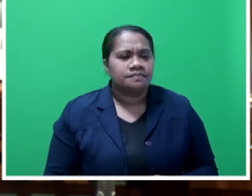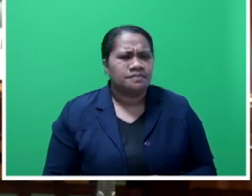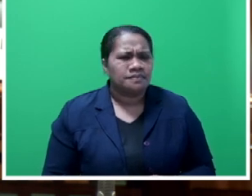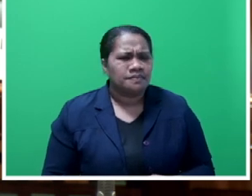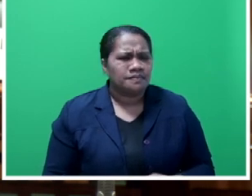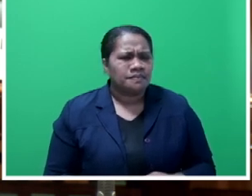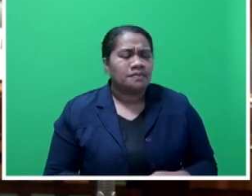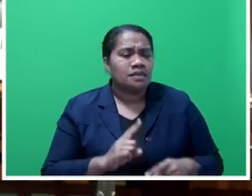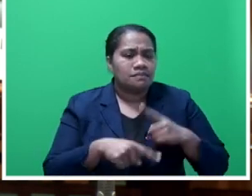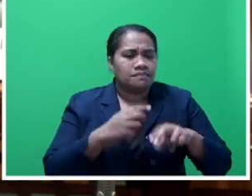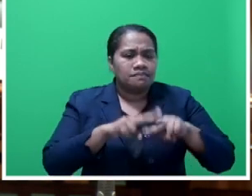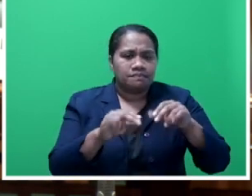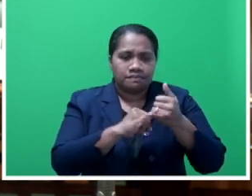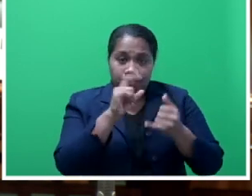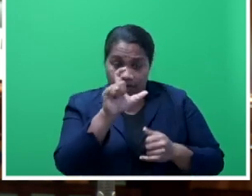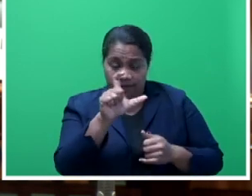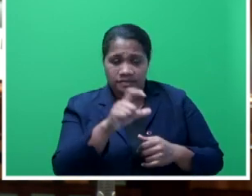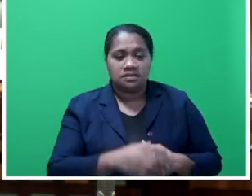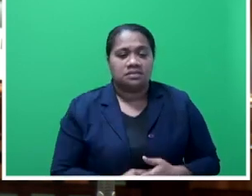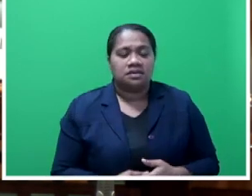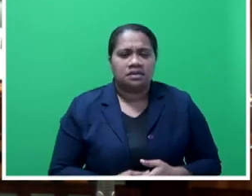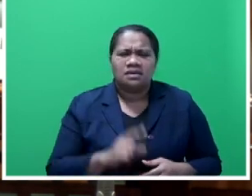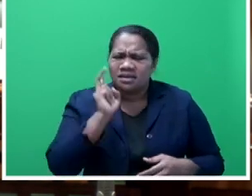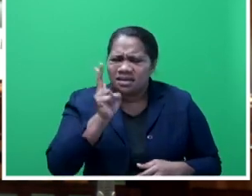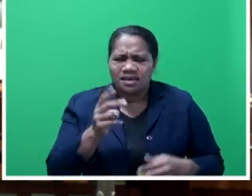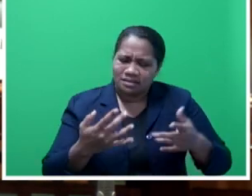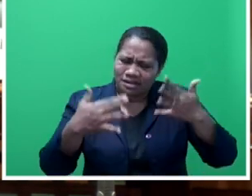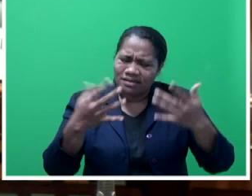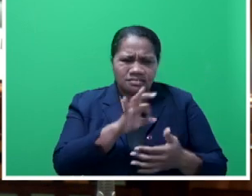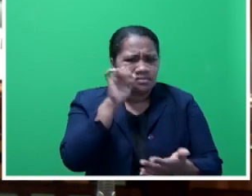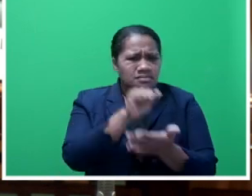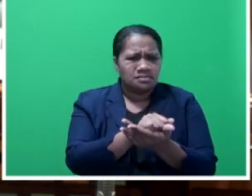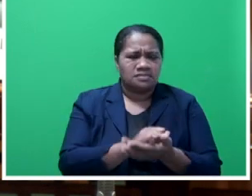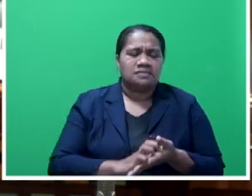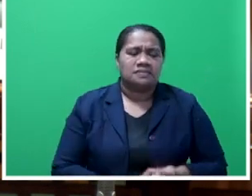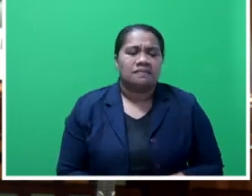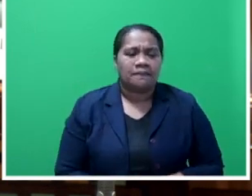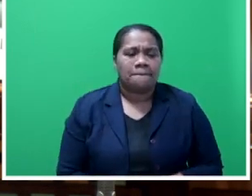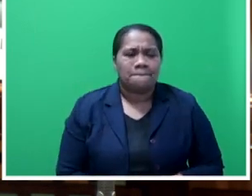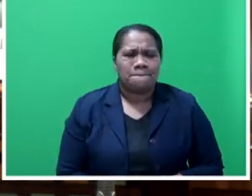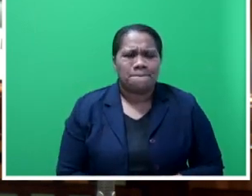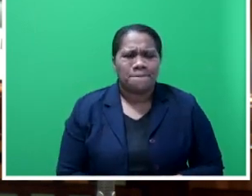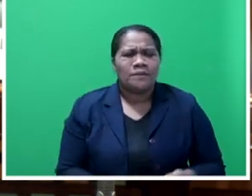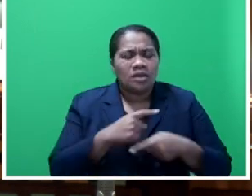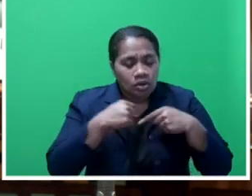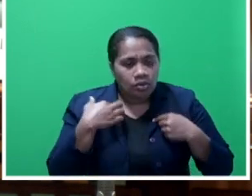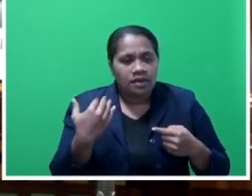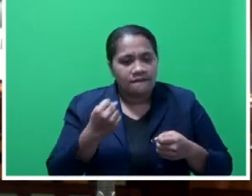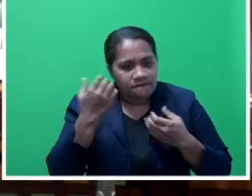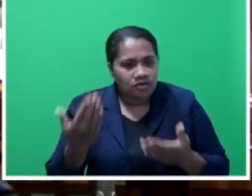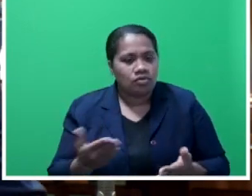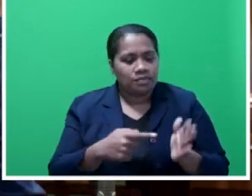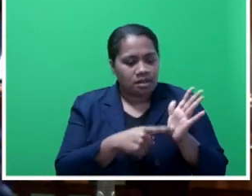FSC. Incorrect facts again, Mr. Speaker, sir. Mr. Speaker, sir, we have then Honorable Tambuya